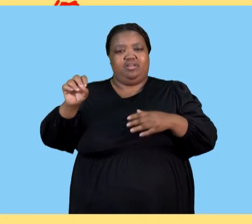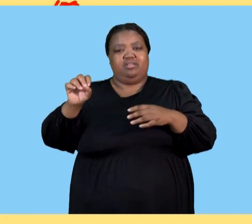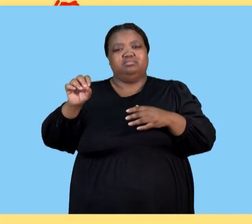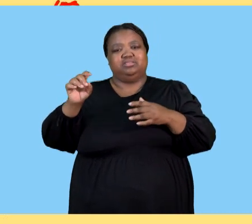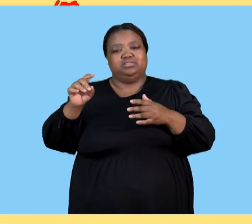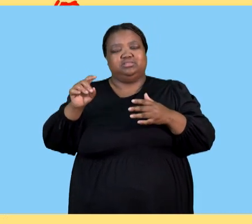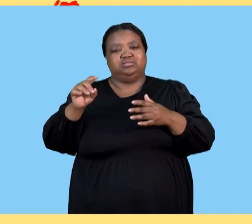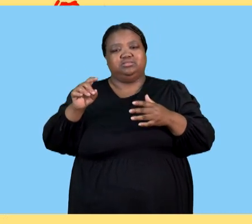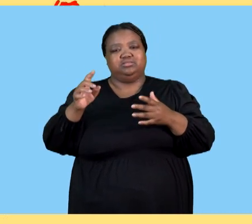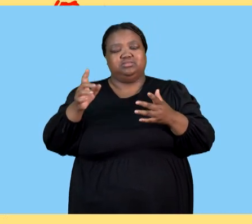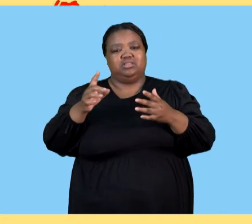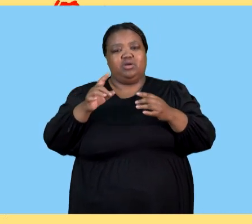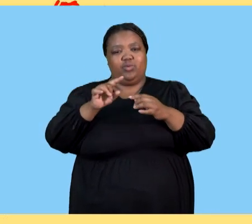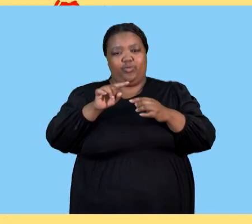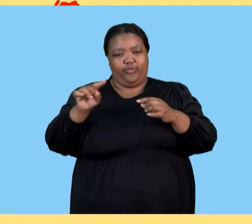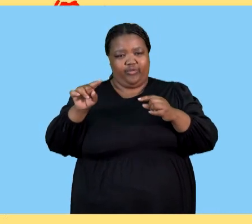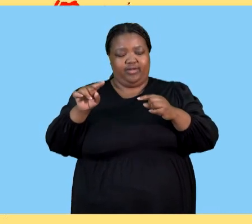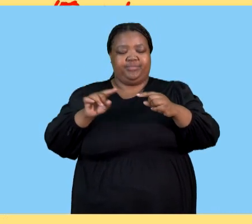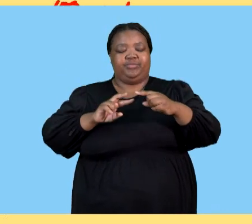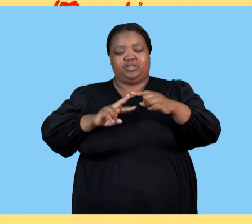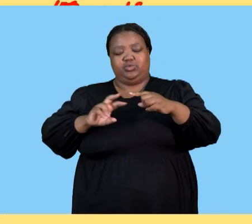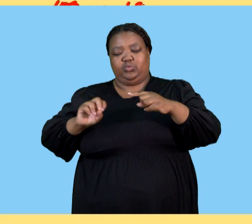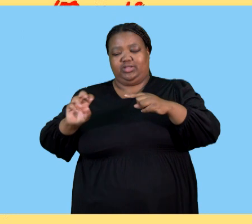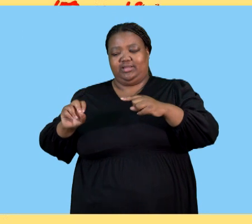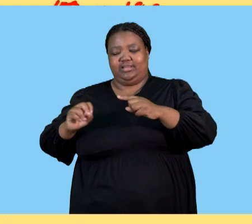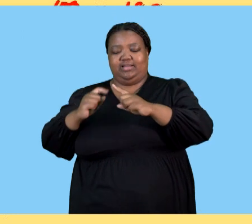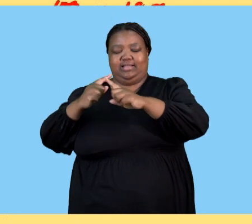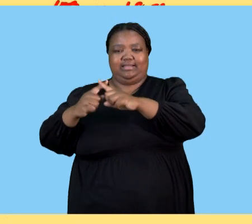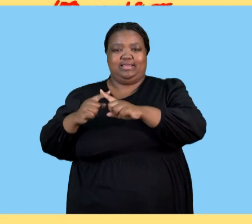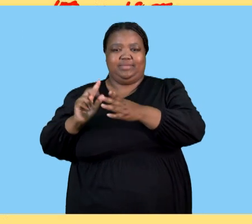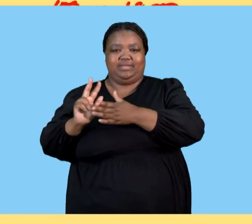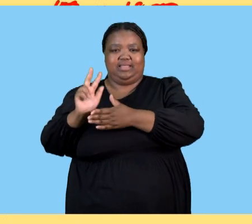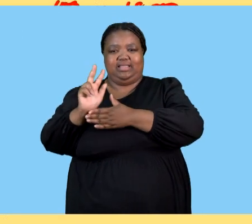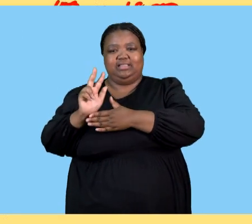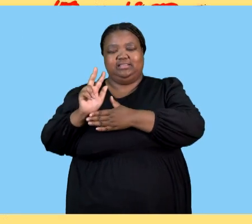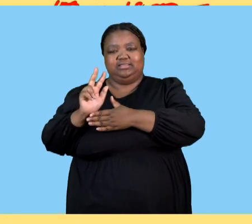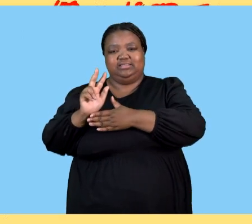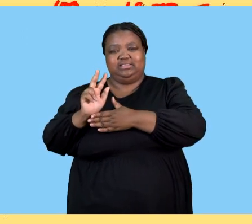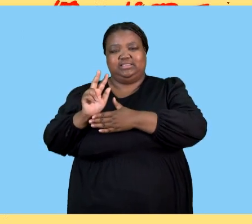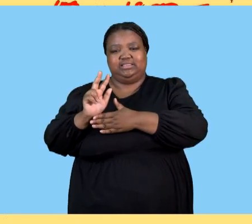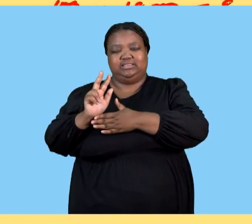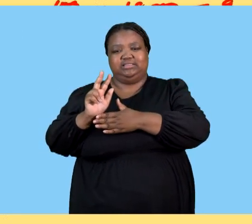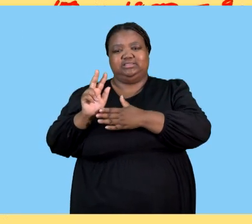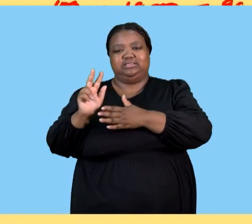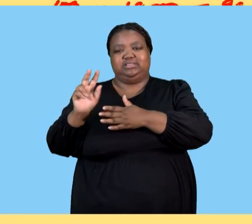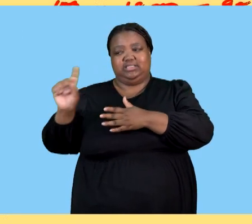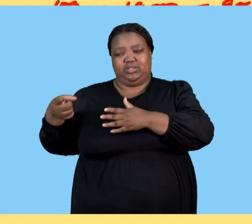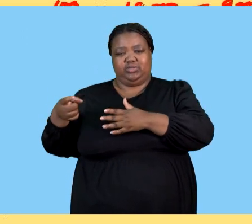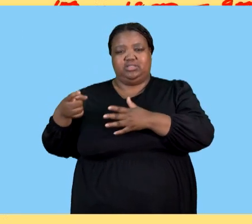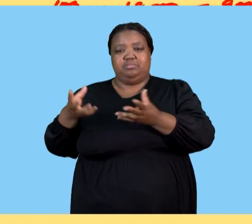over 200. Multiply that by 18,000. That will give